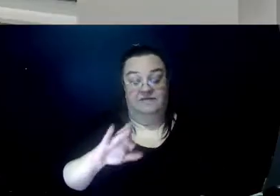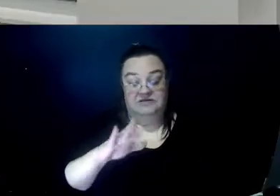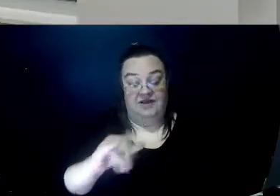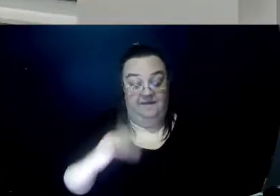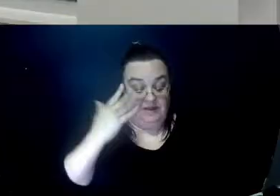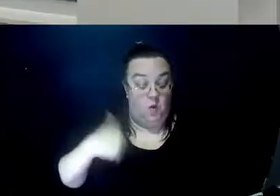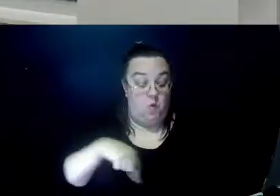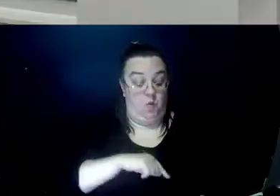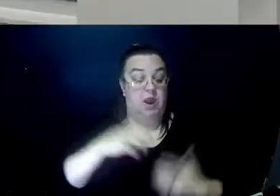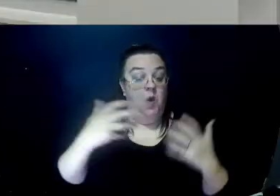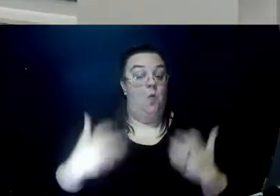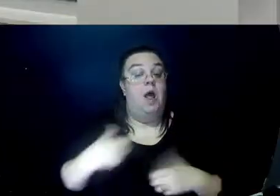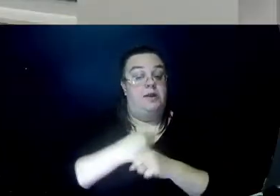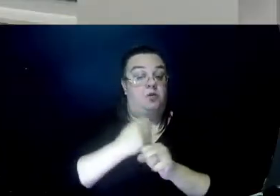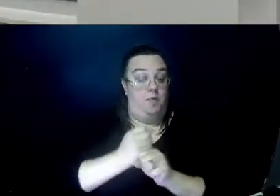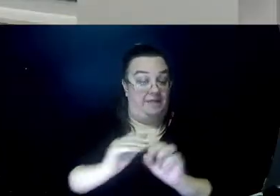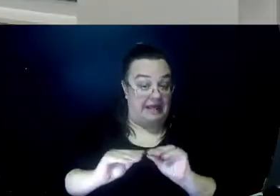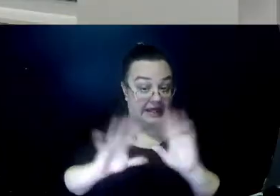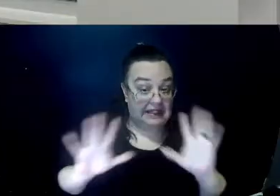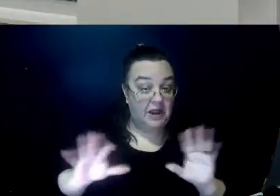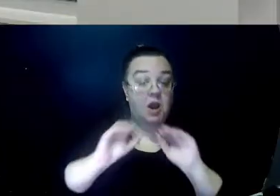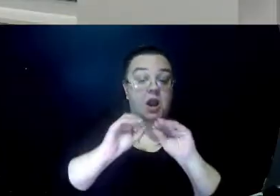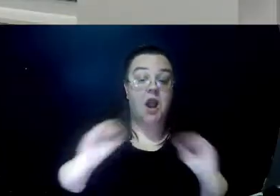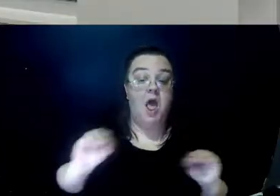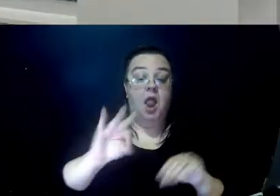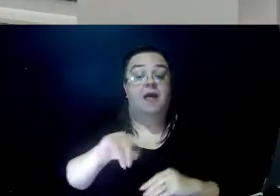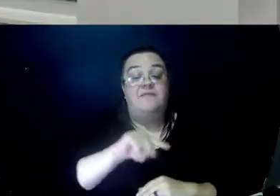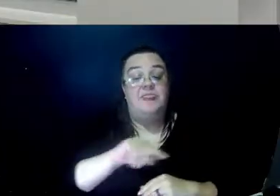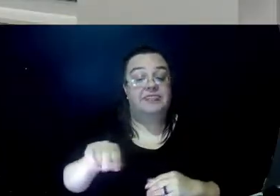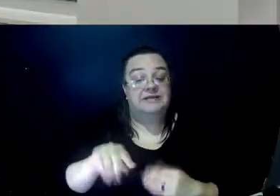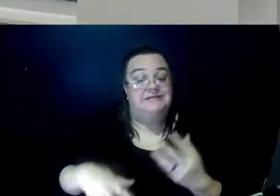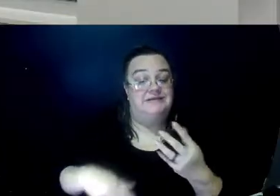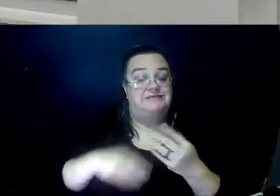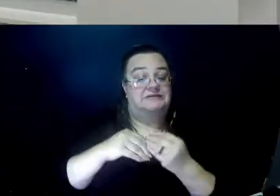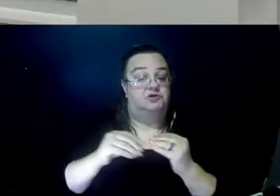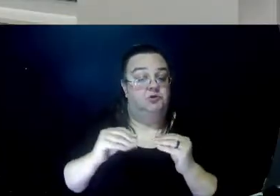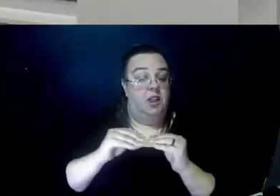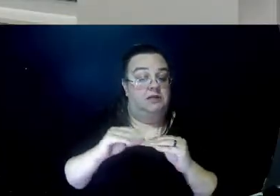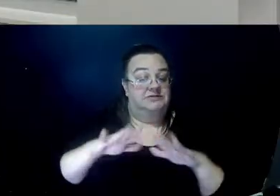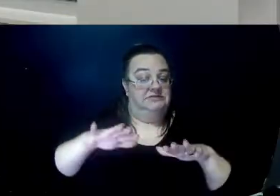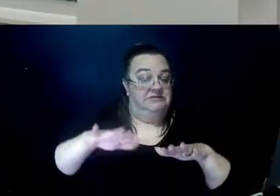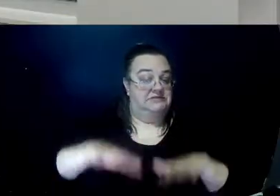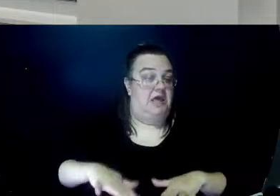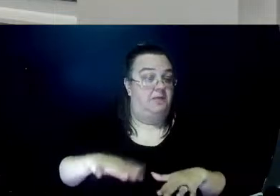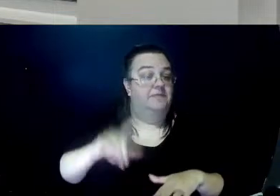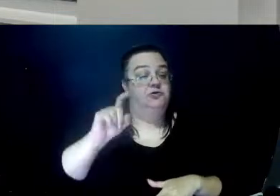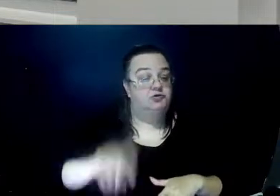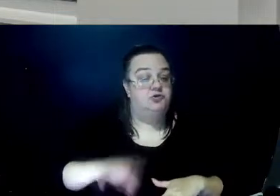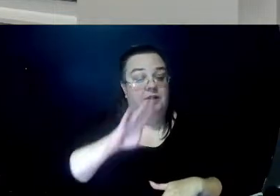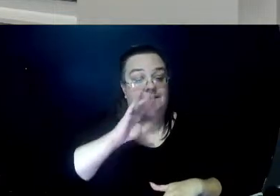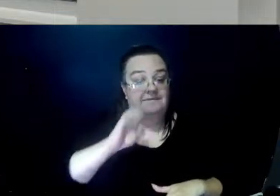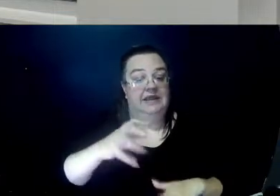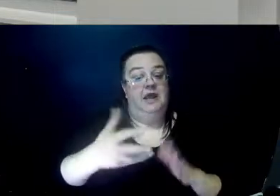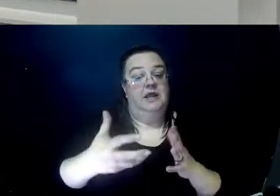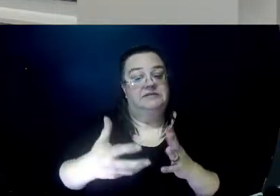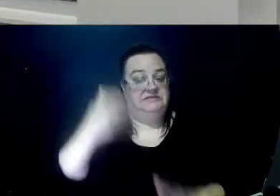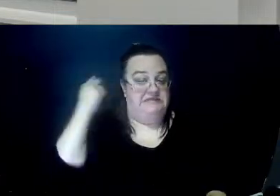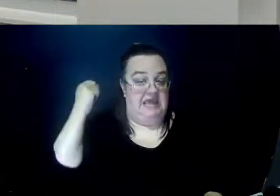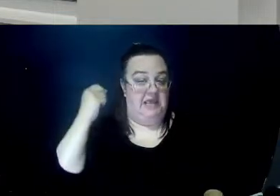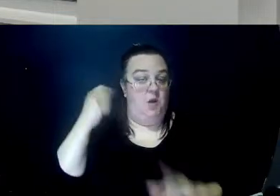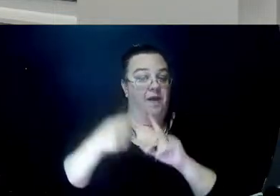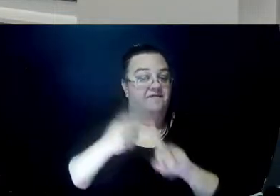be clear. None of this additional settlement should be taken away